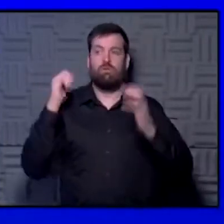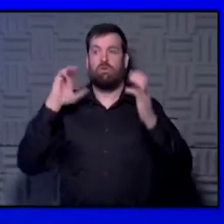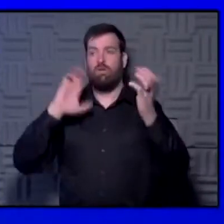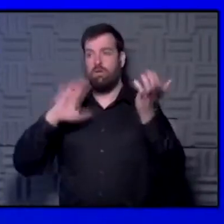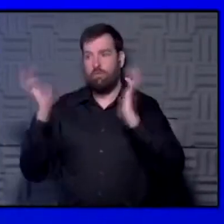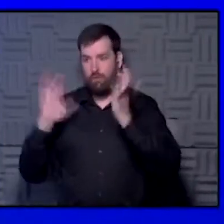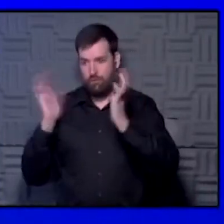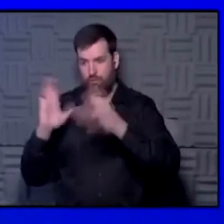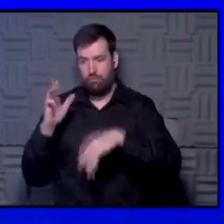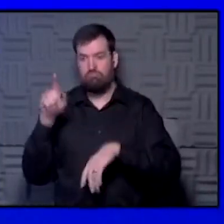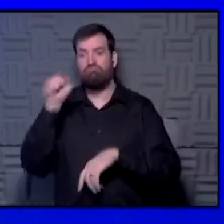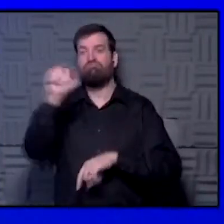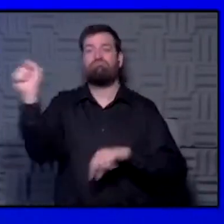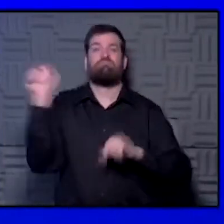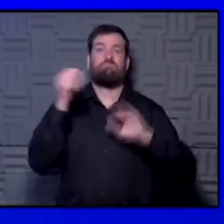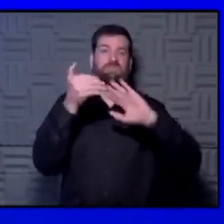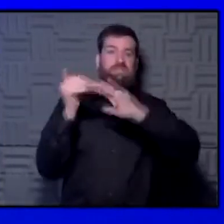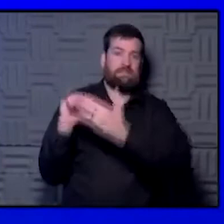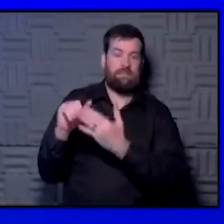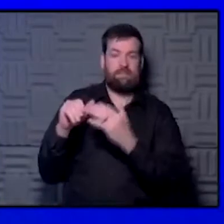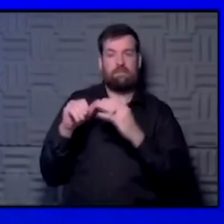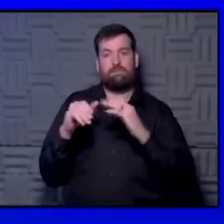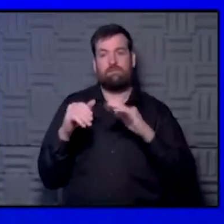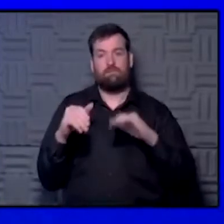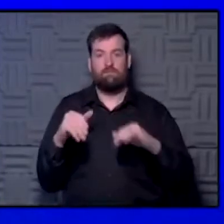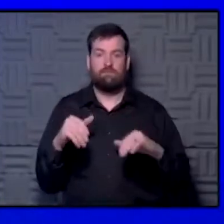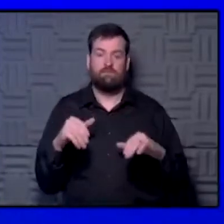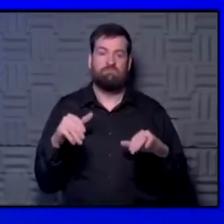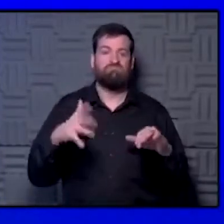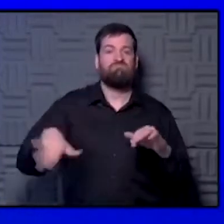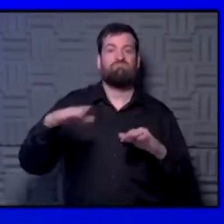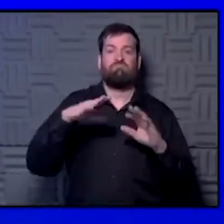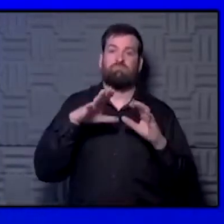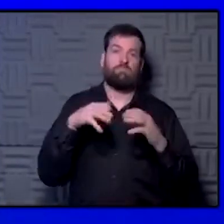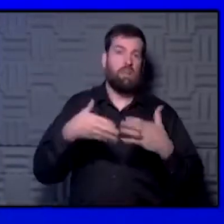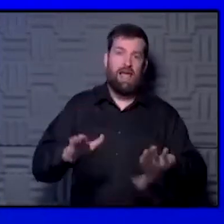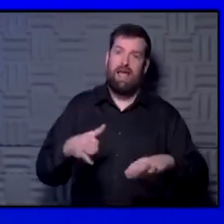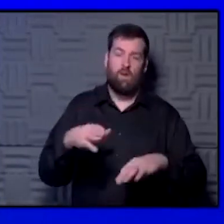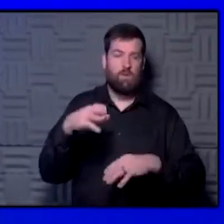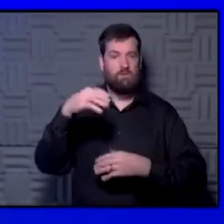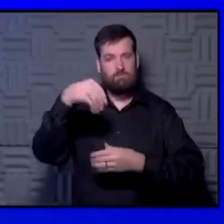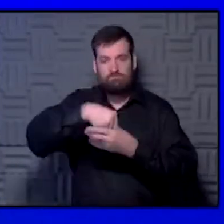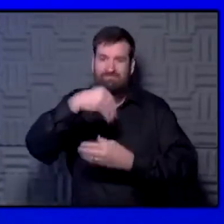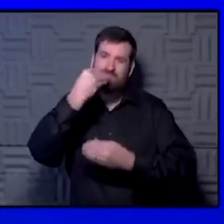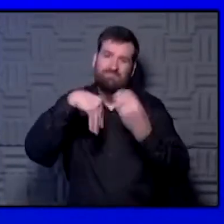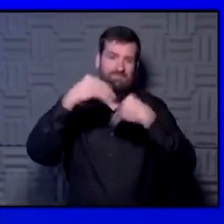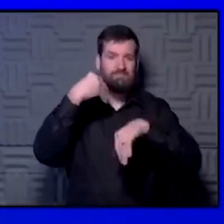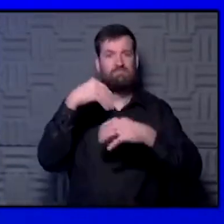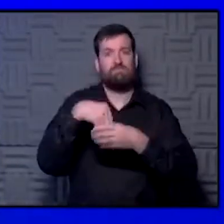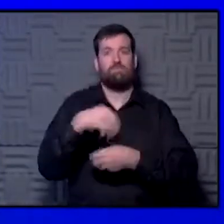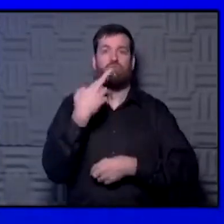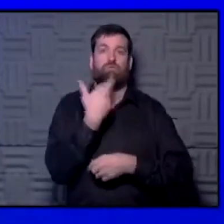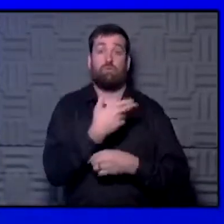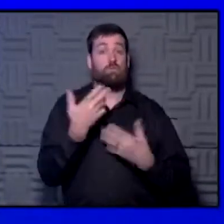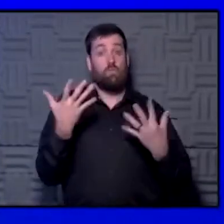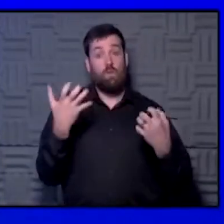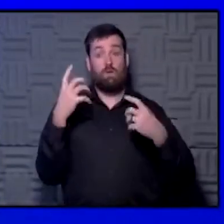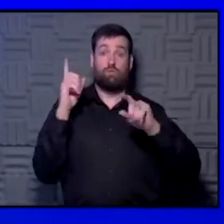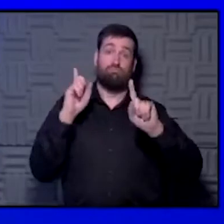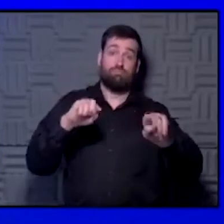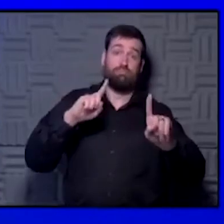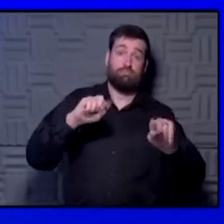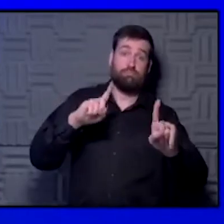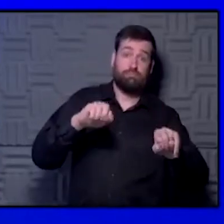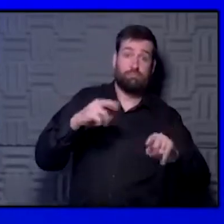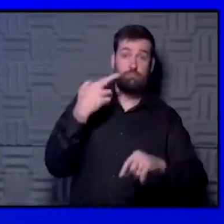other cities or communities which have allowed in-person dining. So if we want to continue to be able to go to restaurants,